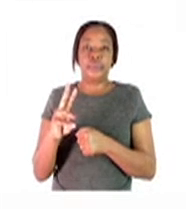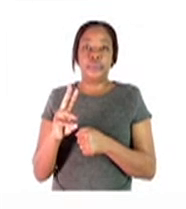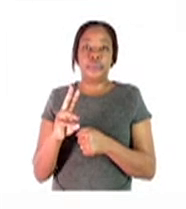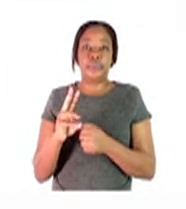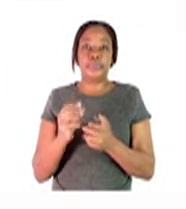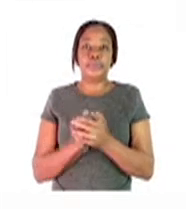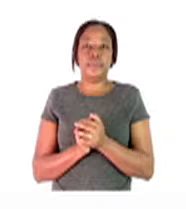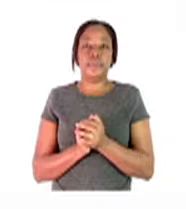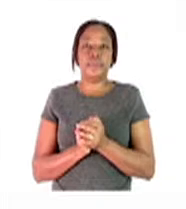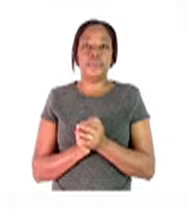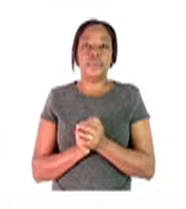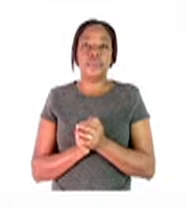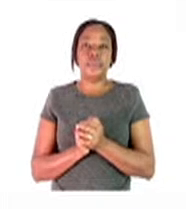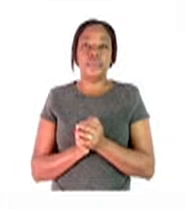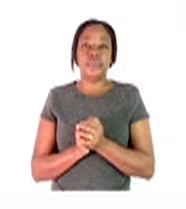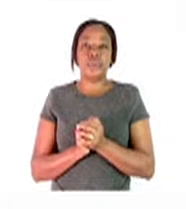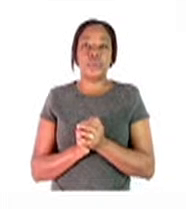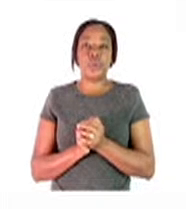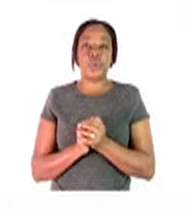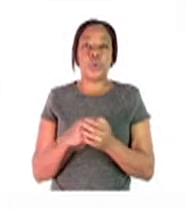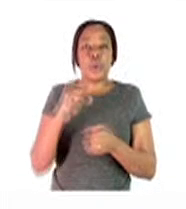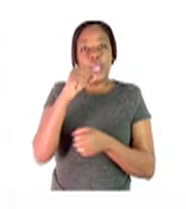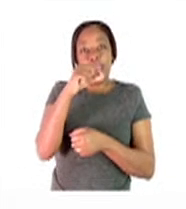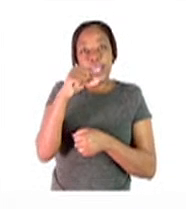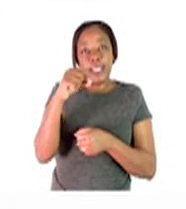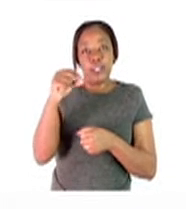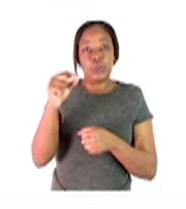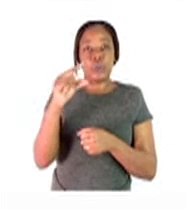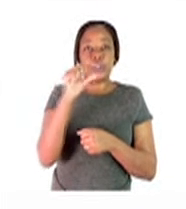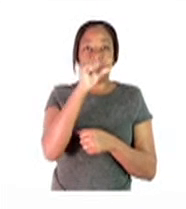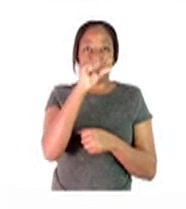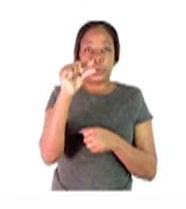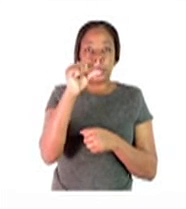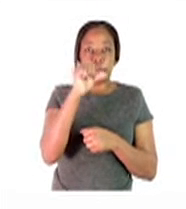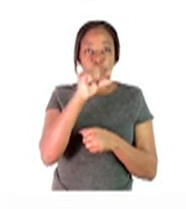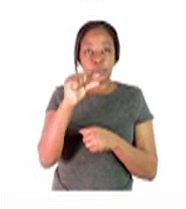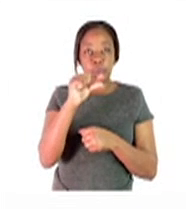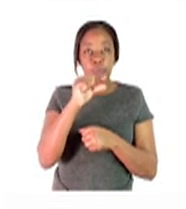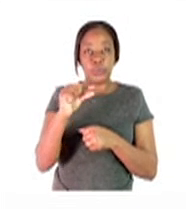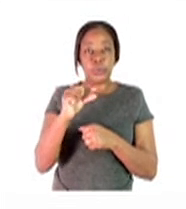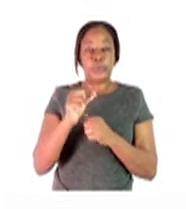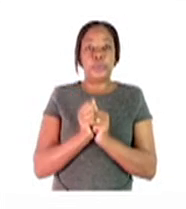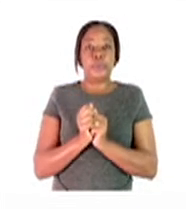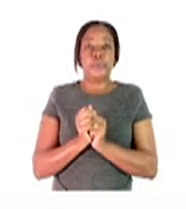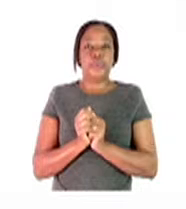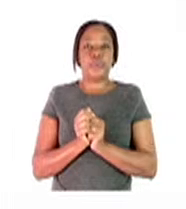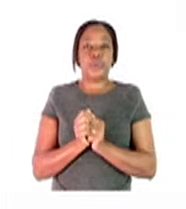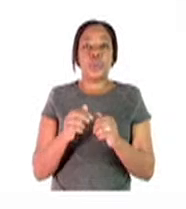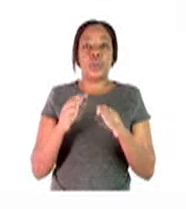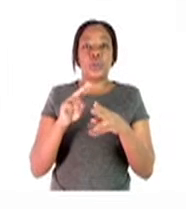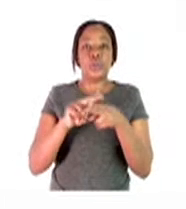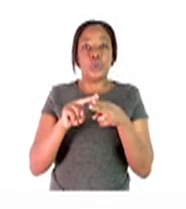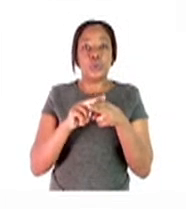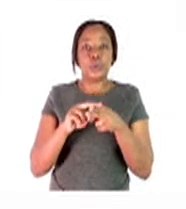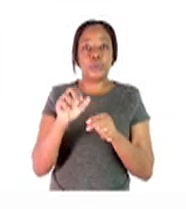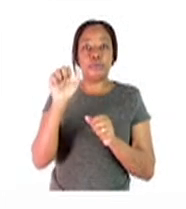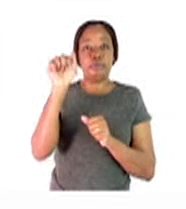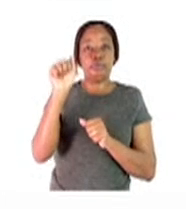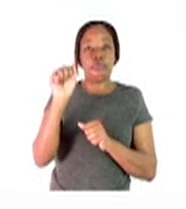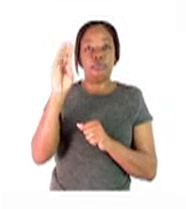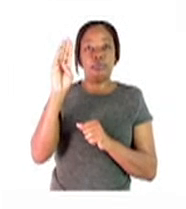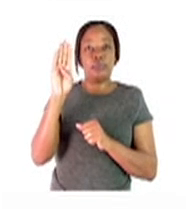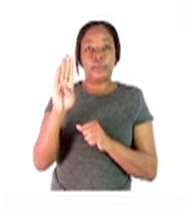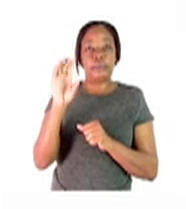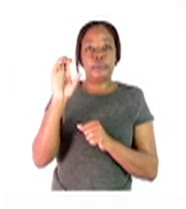26, we are going to enjoy writing words. We will use the alphabets which are given to us as